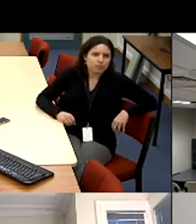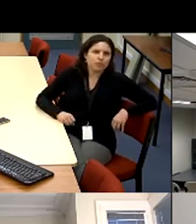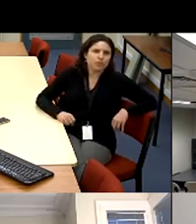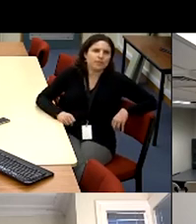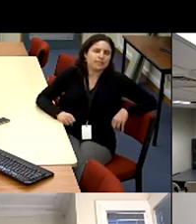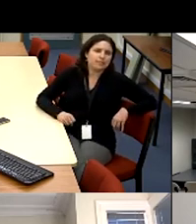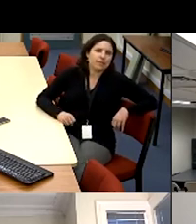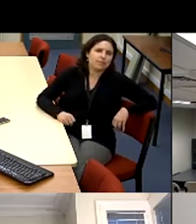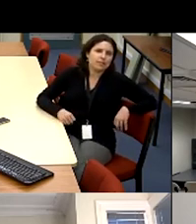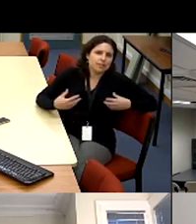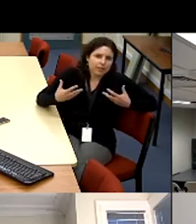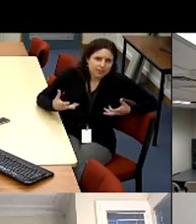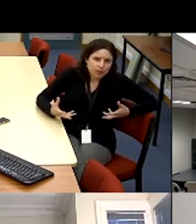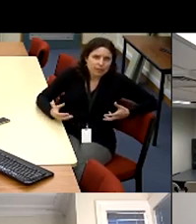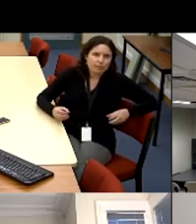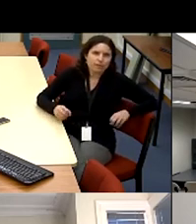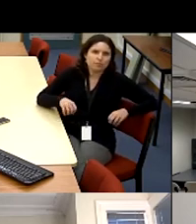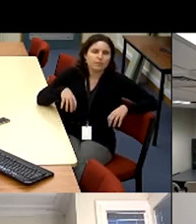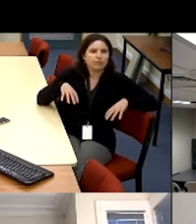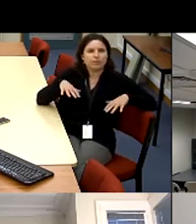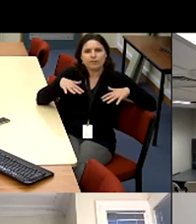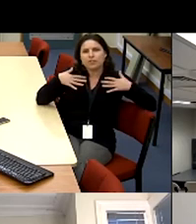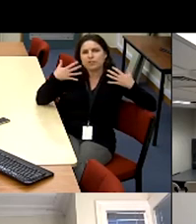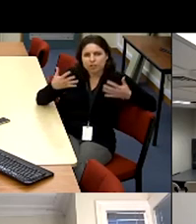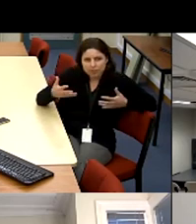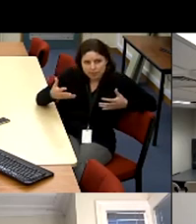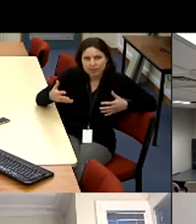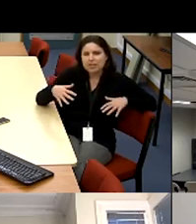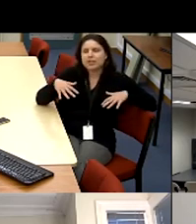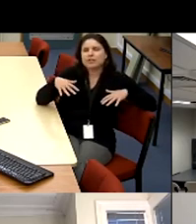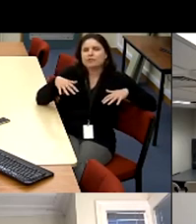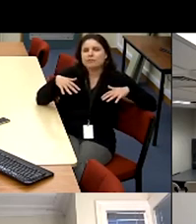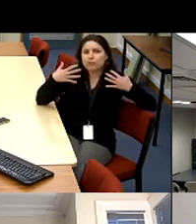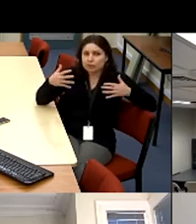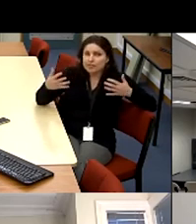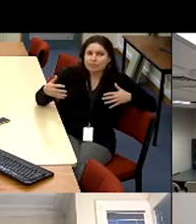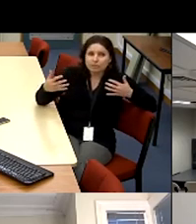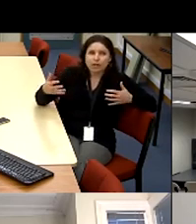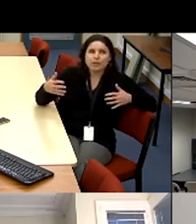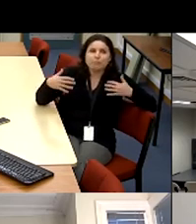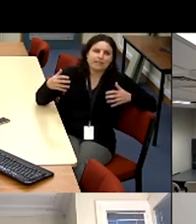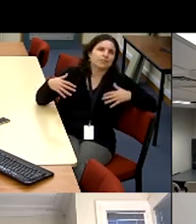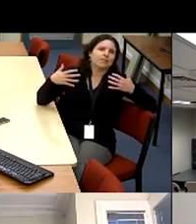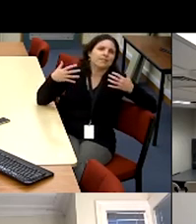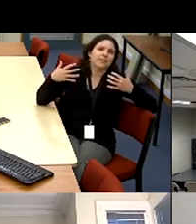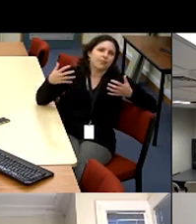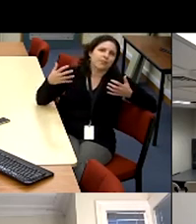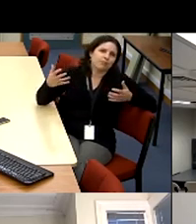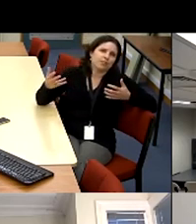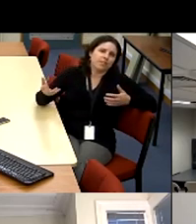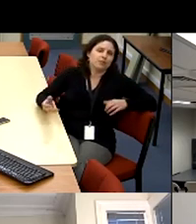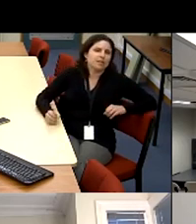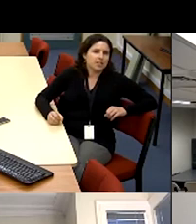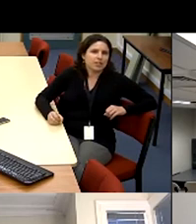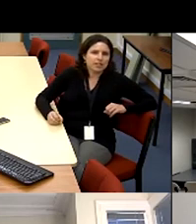economic contributions and being able to integrate as quickly as possible. So refugees are chosen for the resettlement program based on, you know,